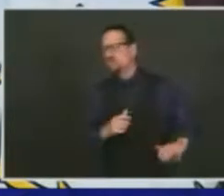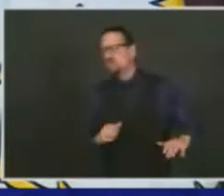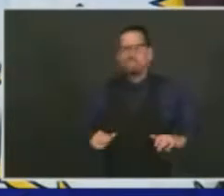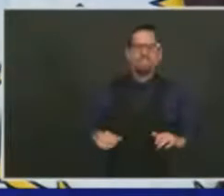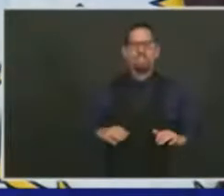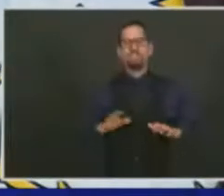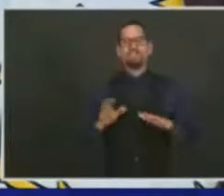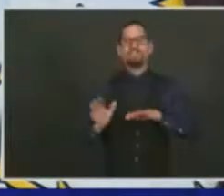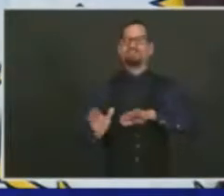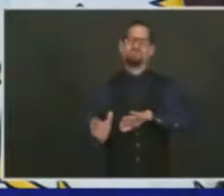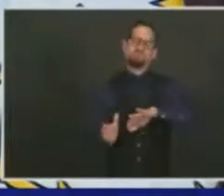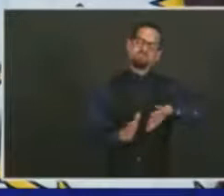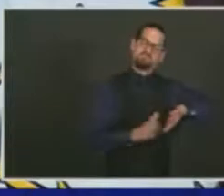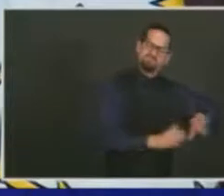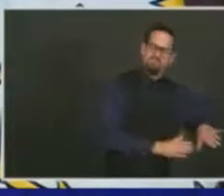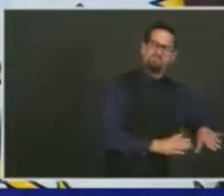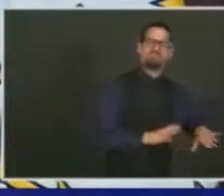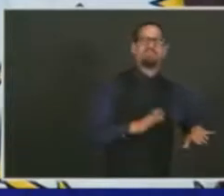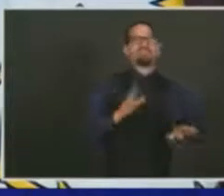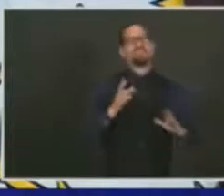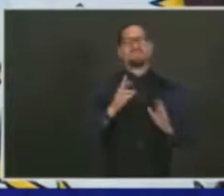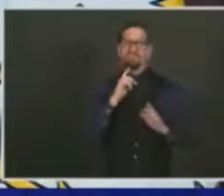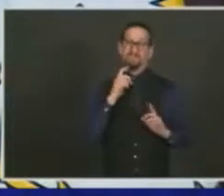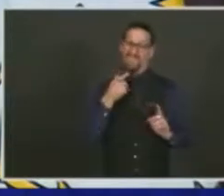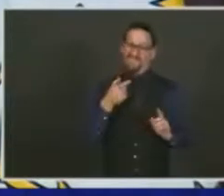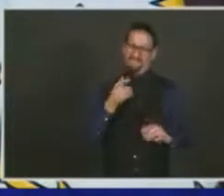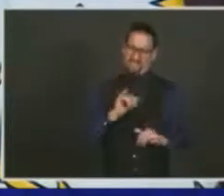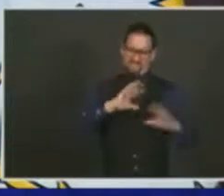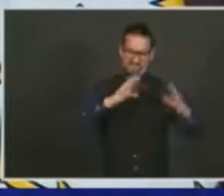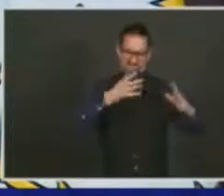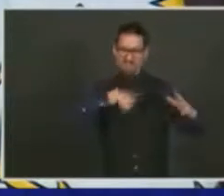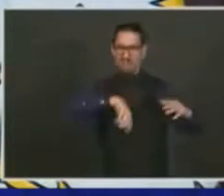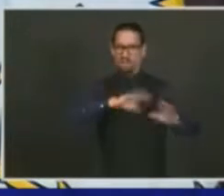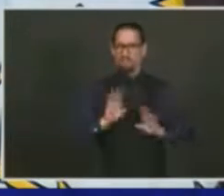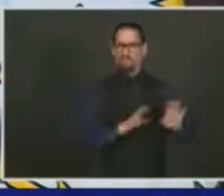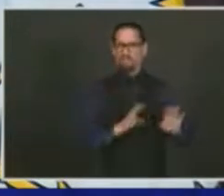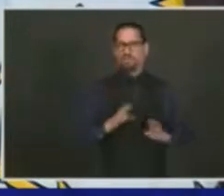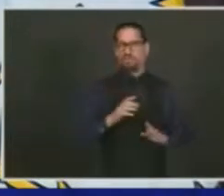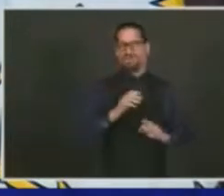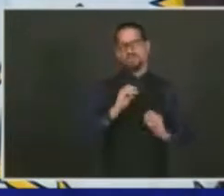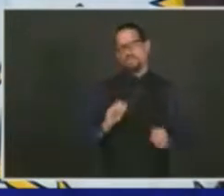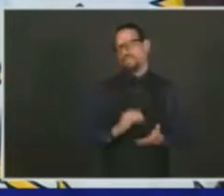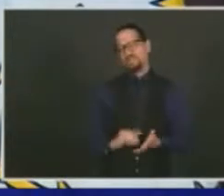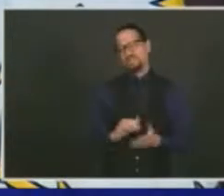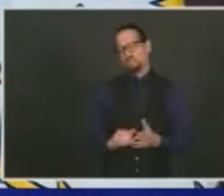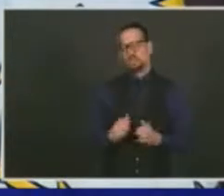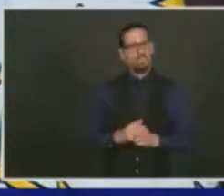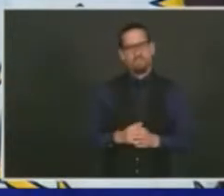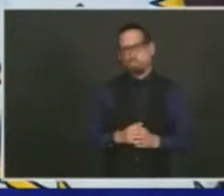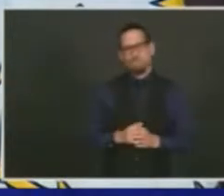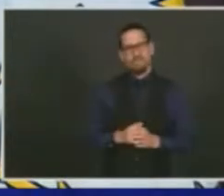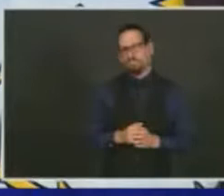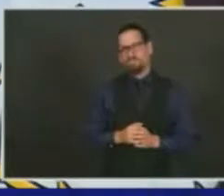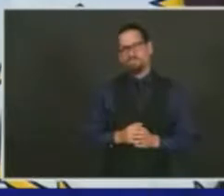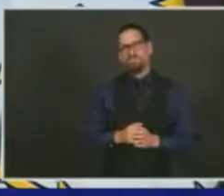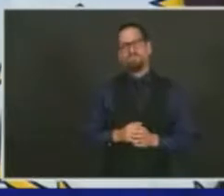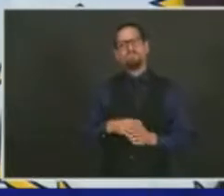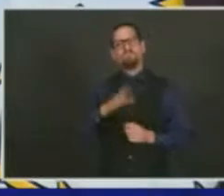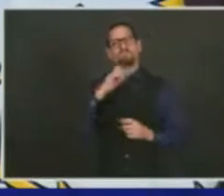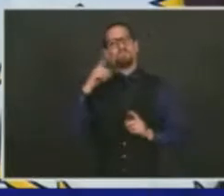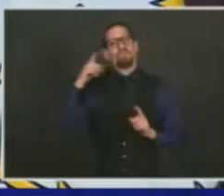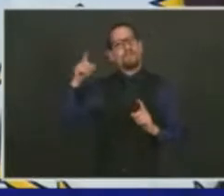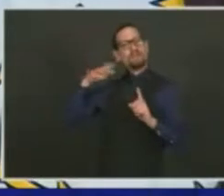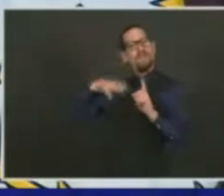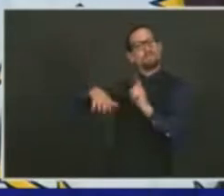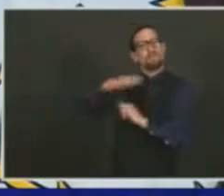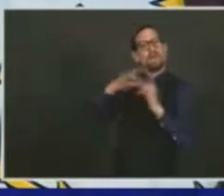The level of aggression that our contact tracers are receiving